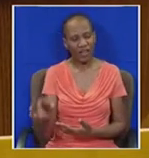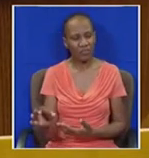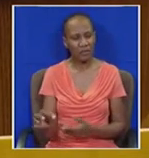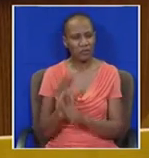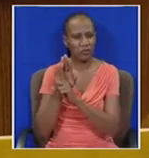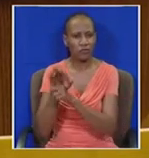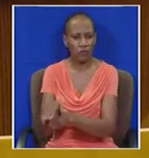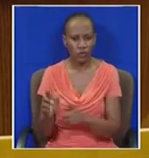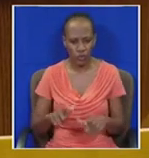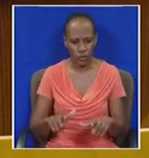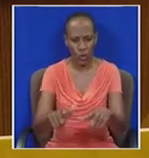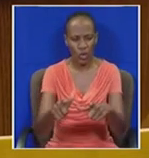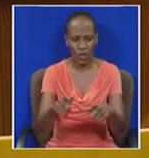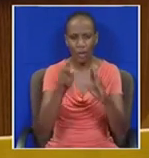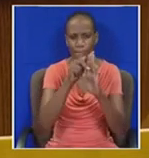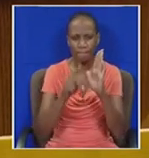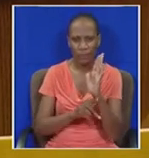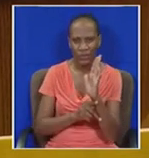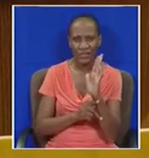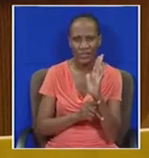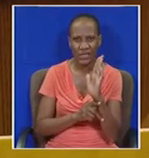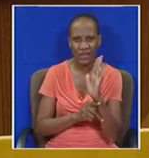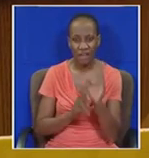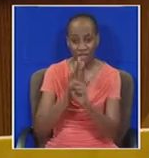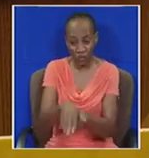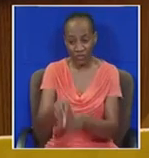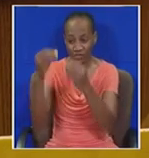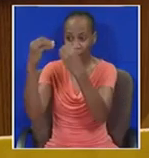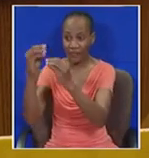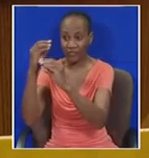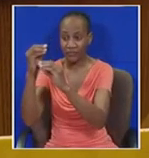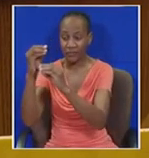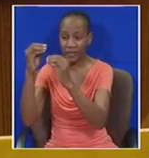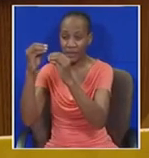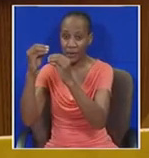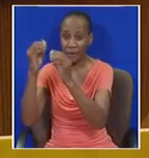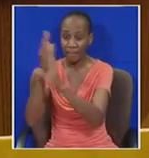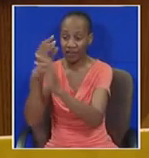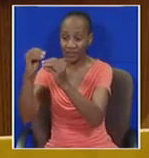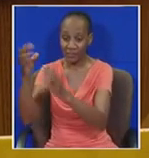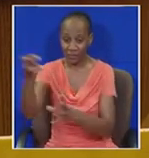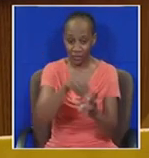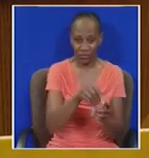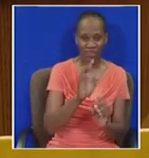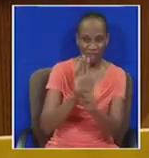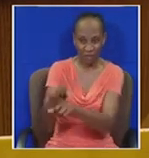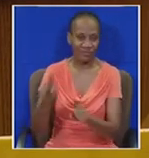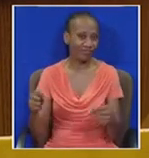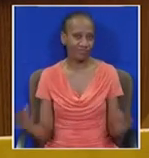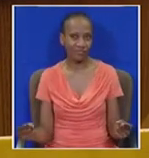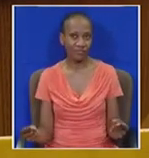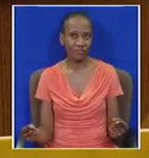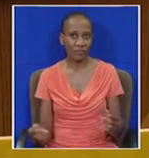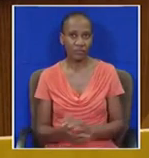impose localization policy on the private sector, and this is under the World Trade Organization